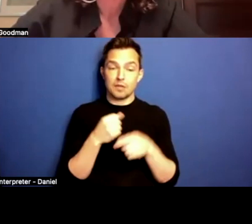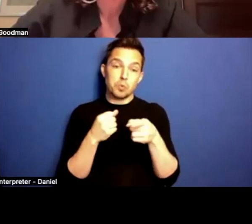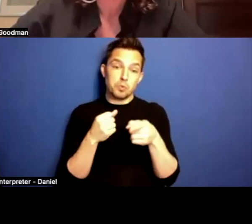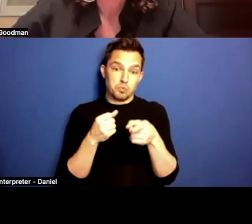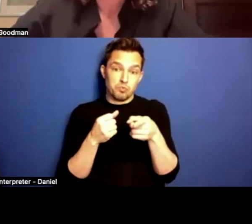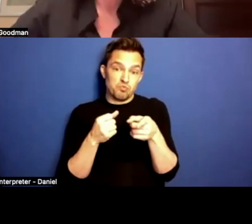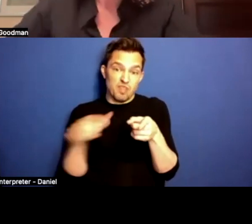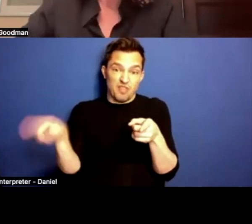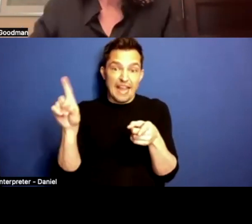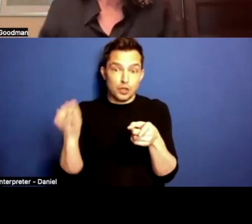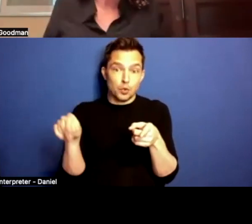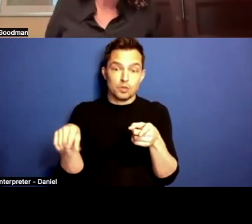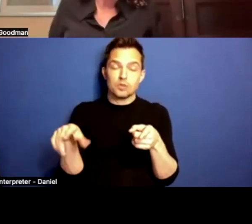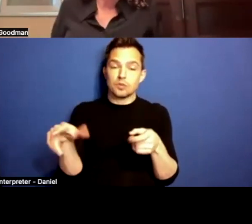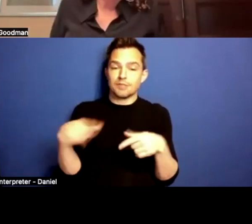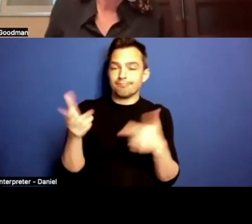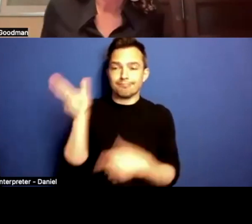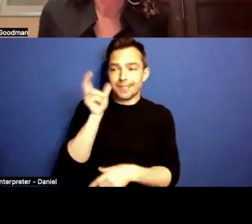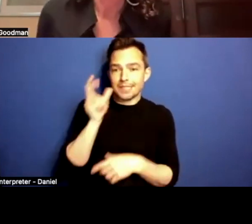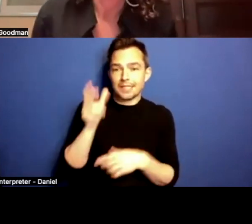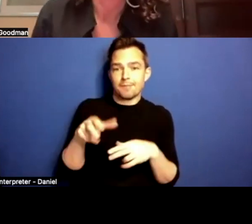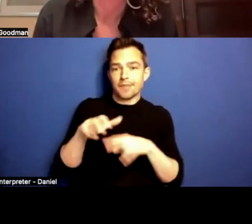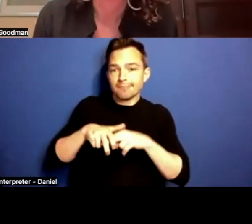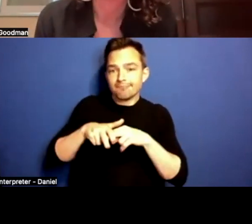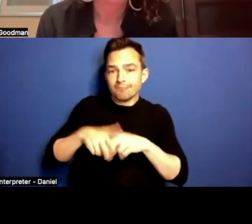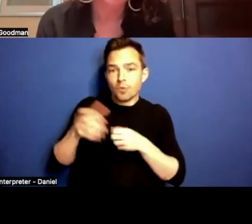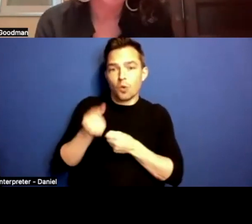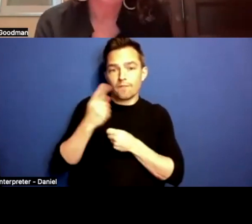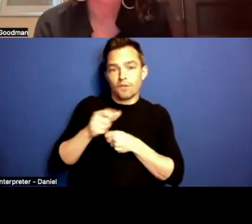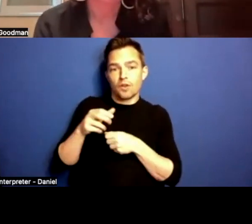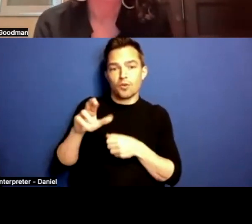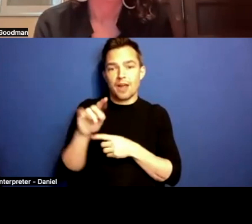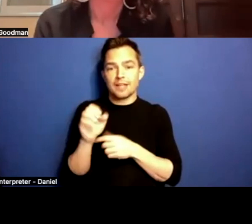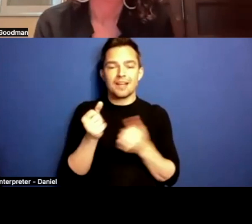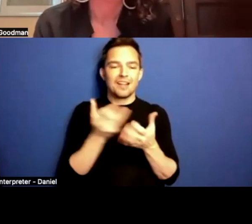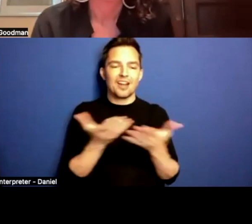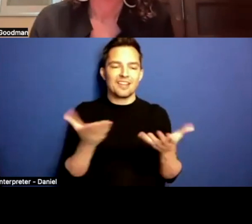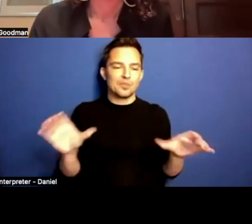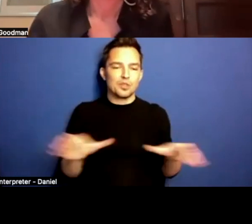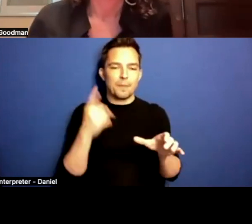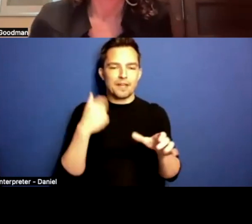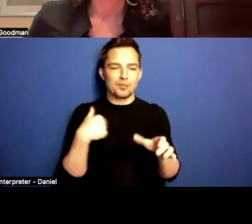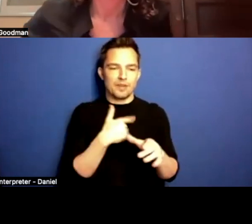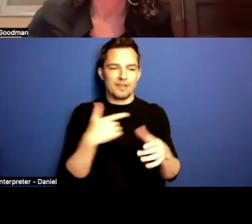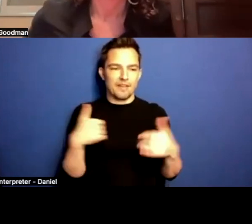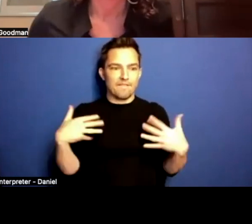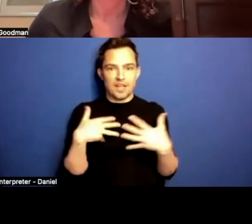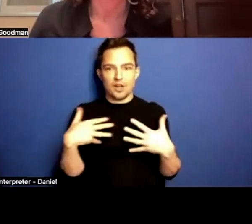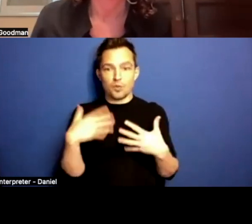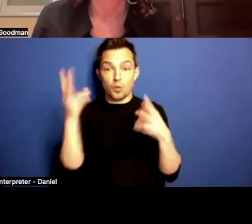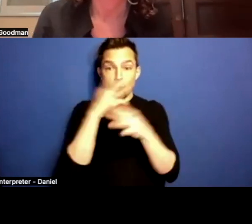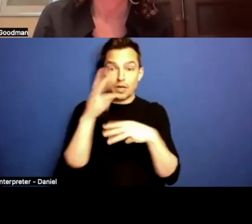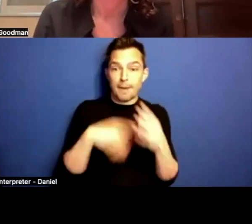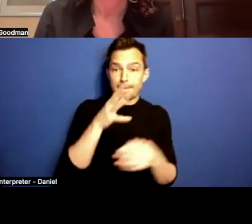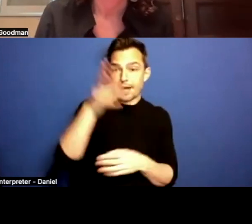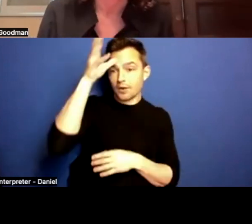in, and just kind of hold on for the ride, because so much of what we do comes from fear. Right? So much of what we do, we're worried about parents,